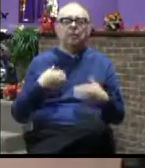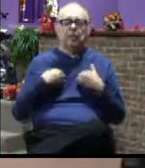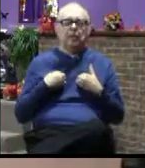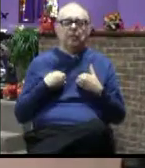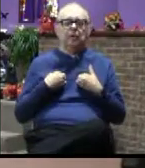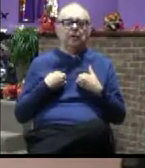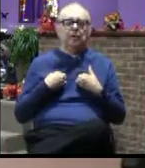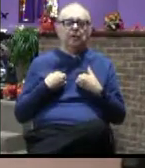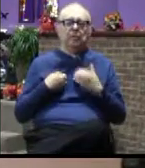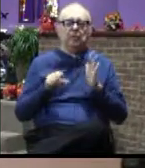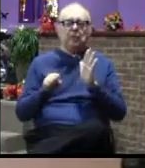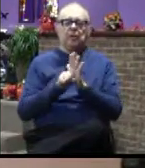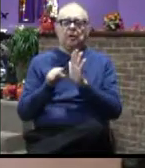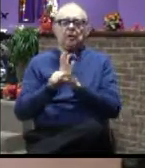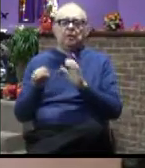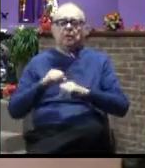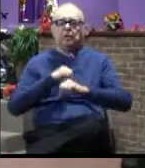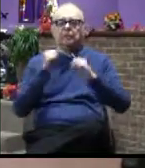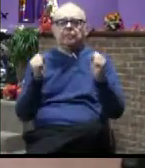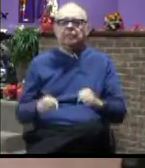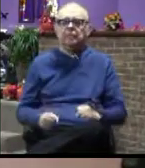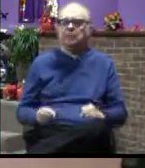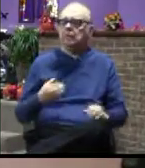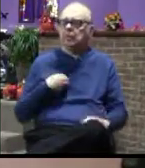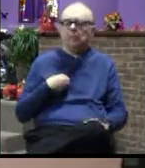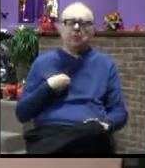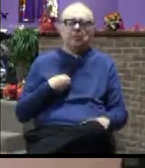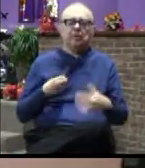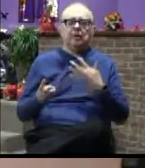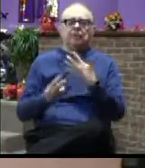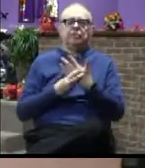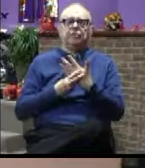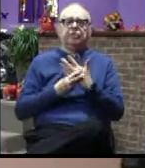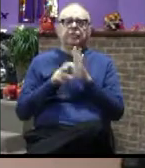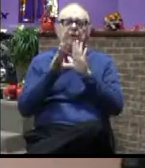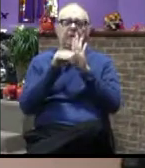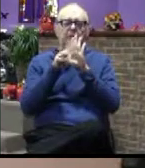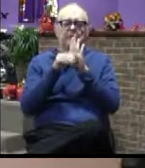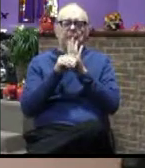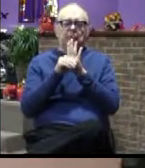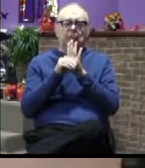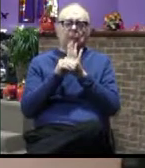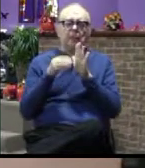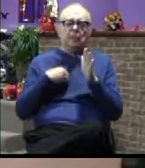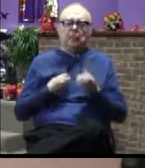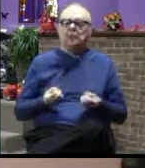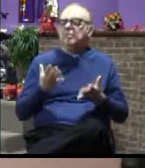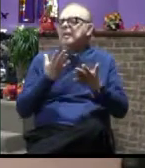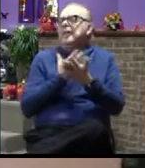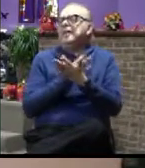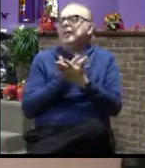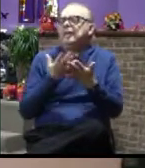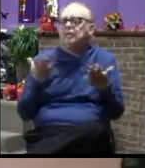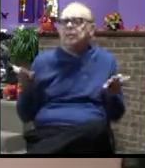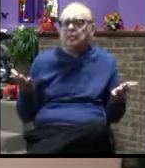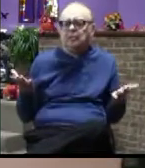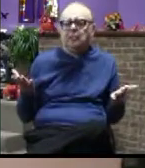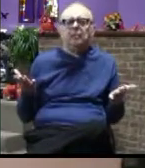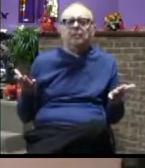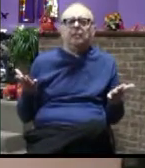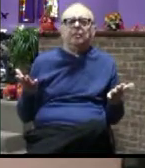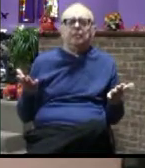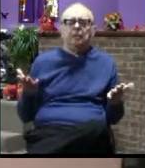You have alarm systems. You have security cameras. You have so many things